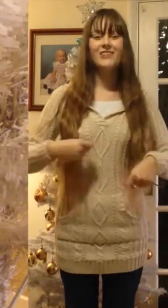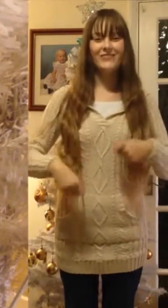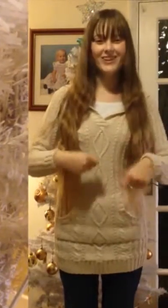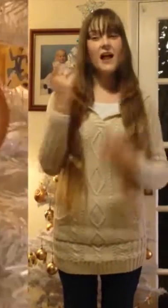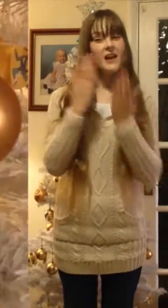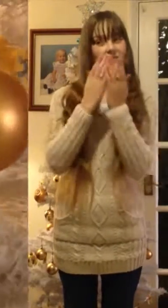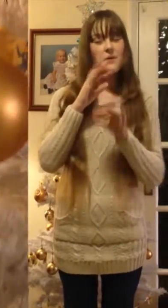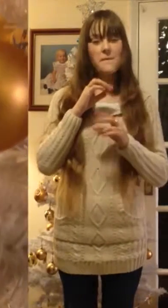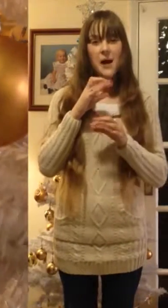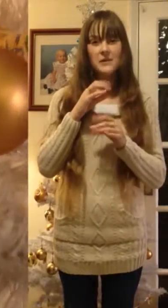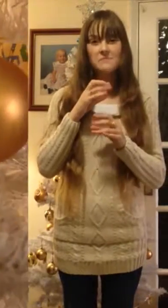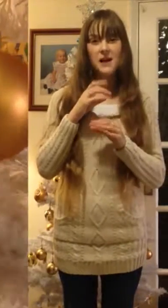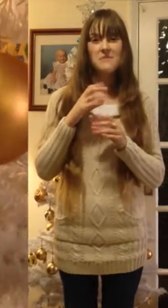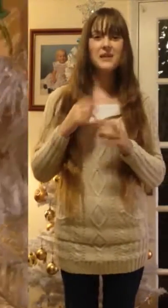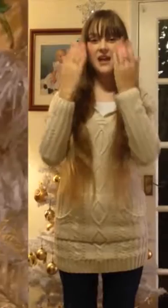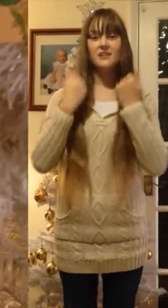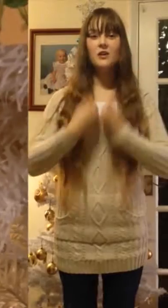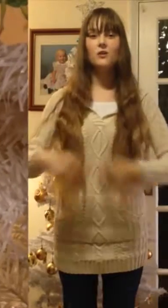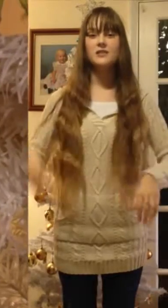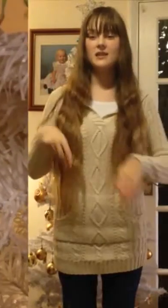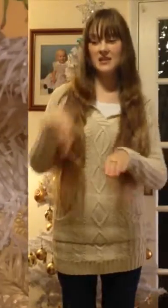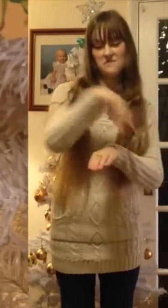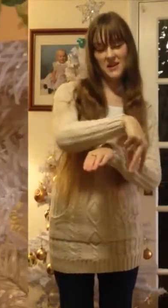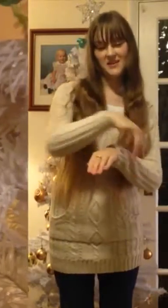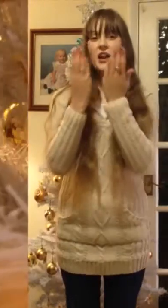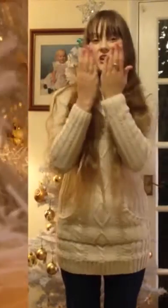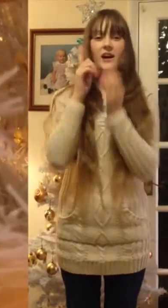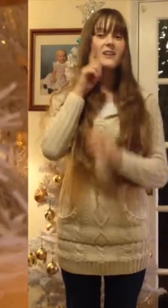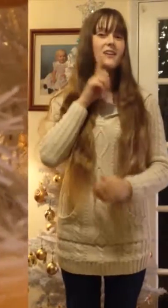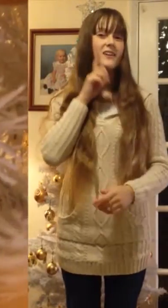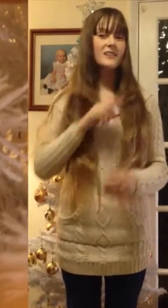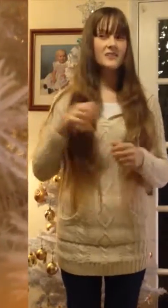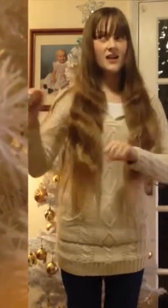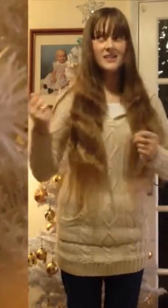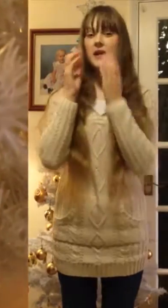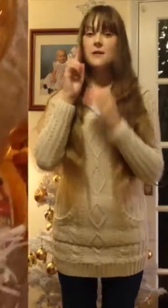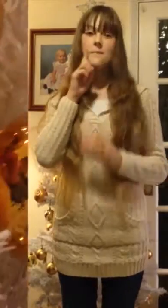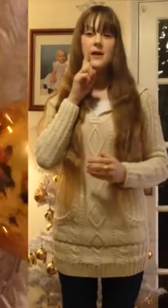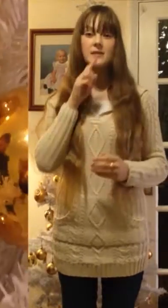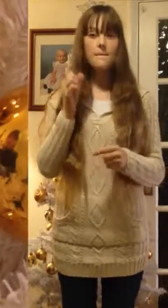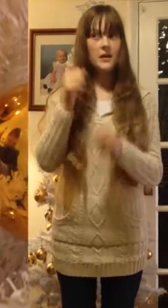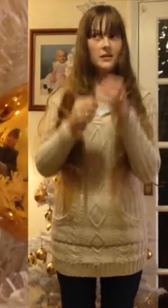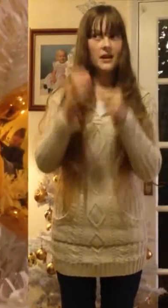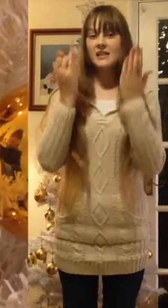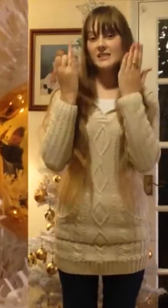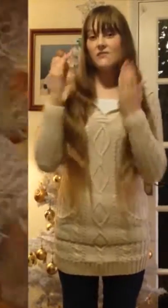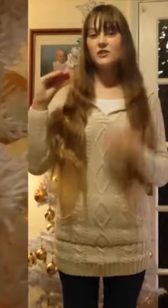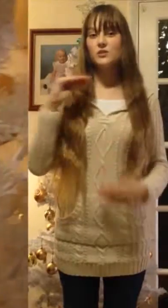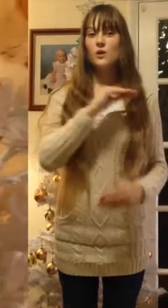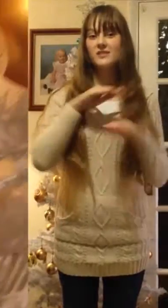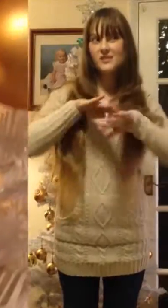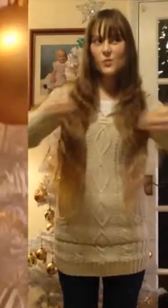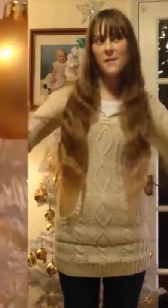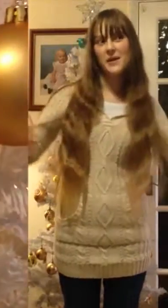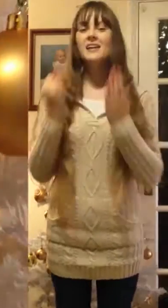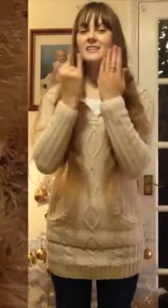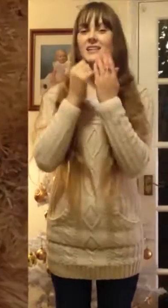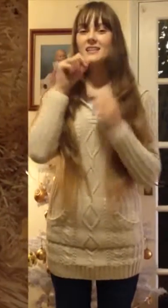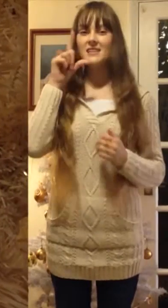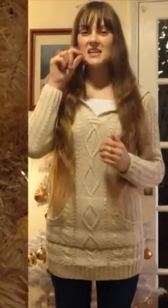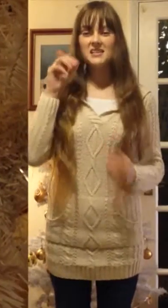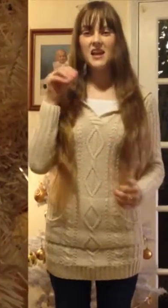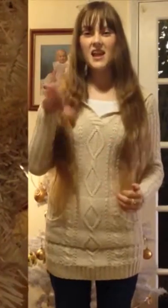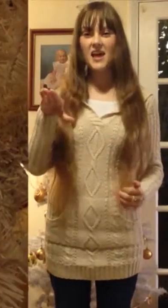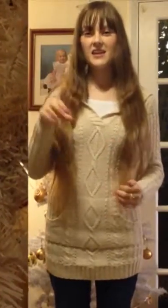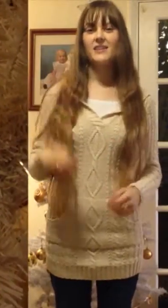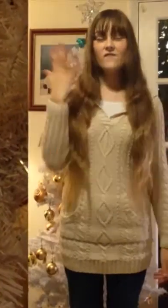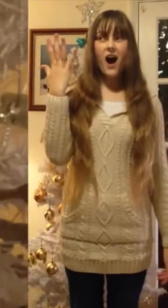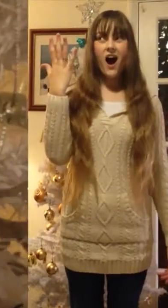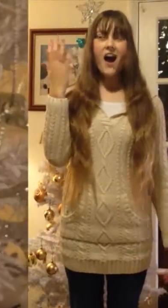geese